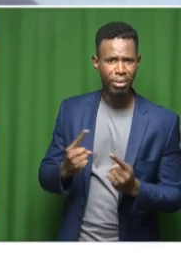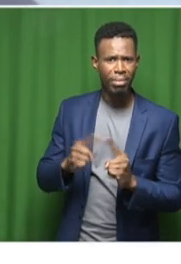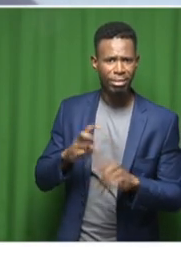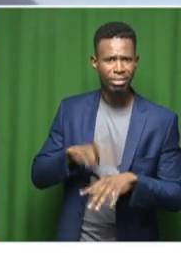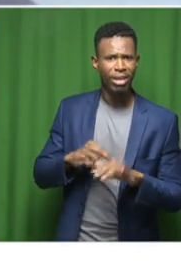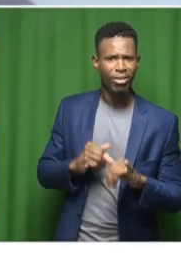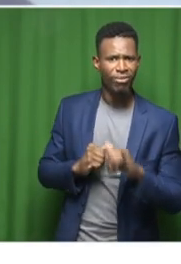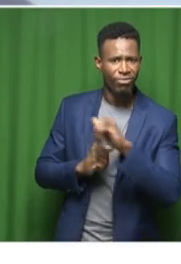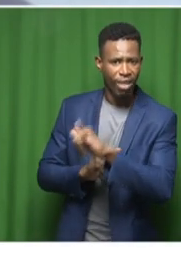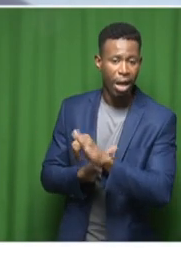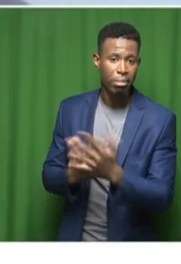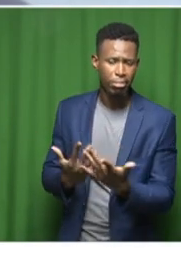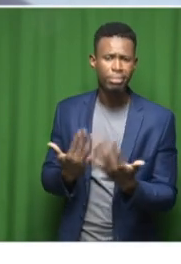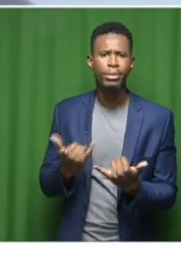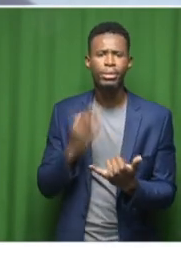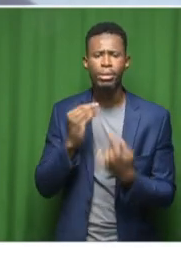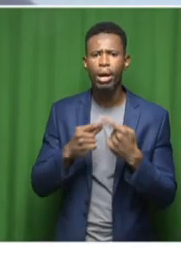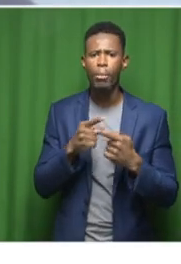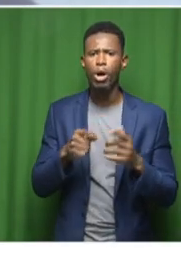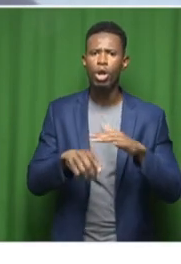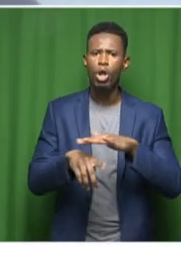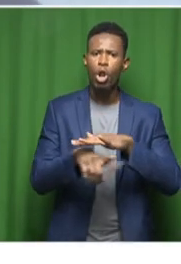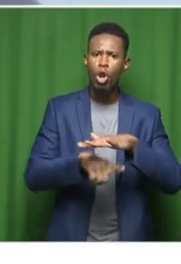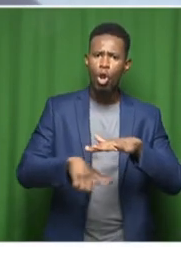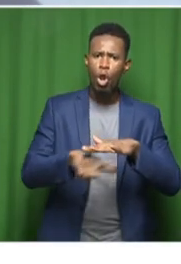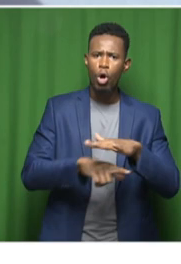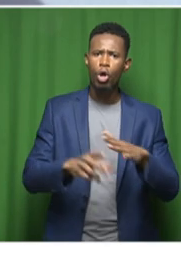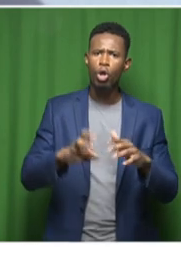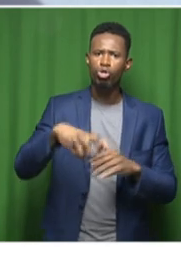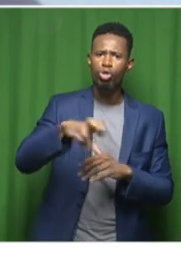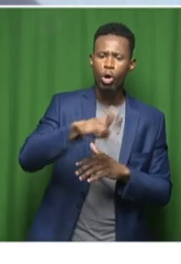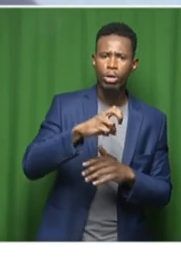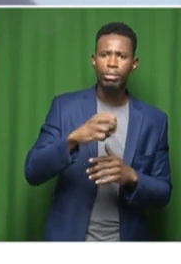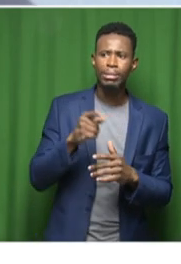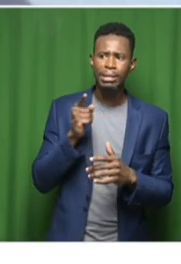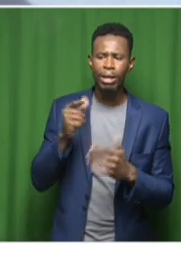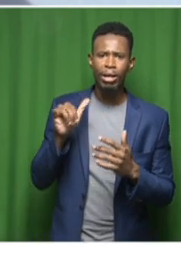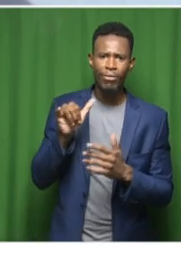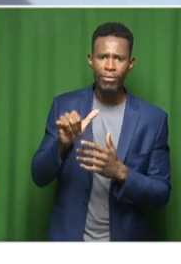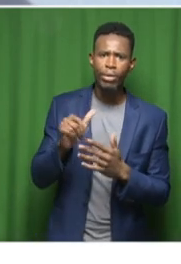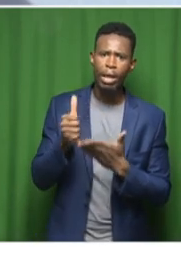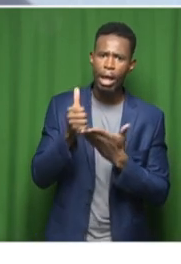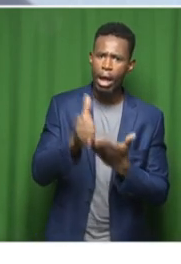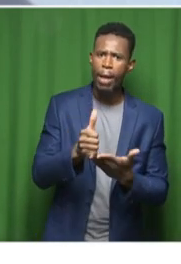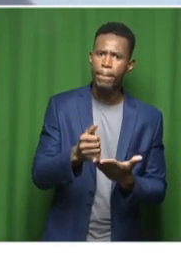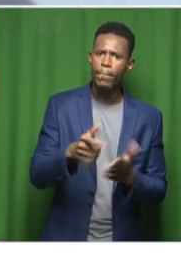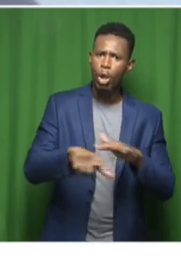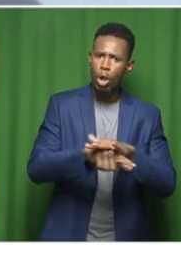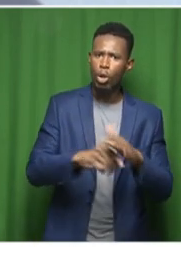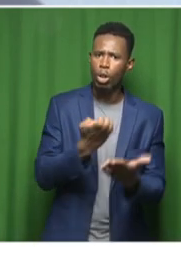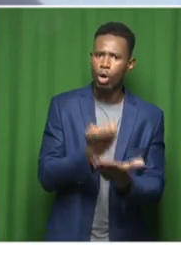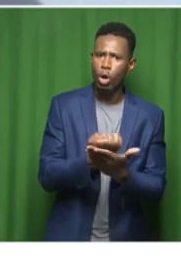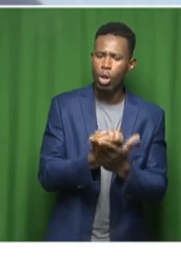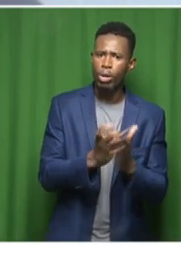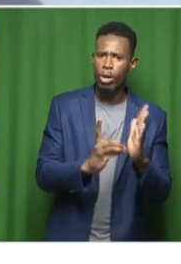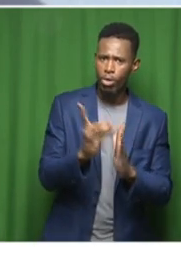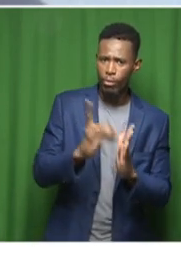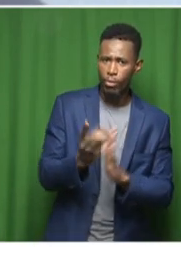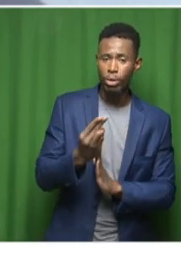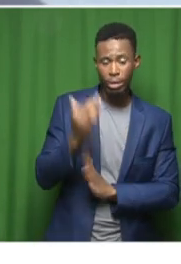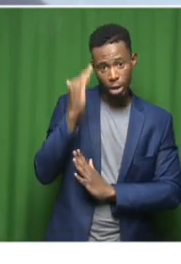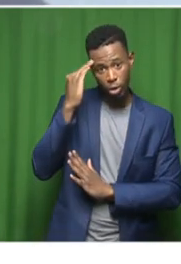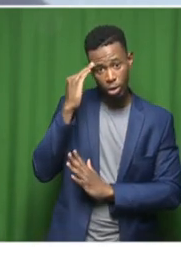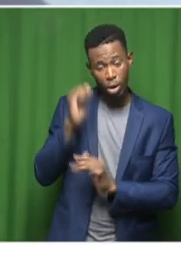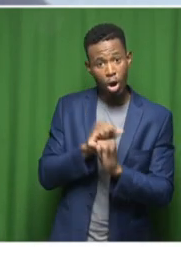importance of local and international travel as a vehicle for economic development. And I know that the COVID-19